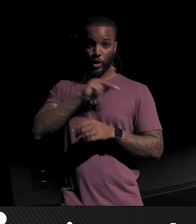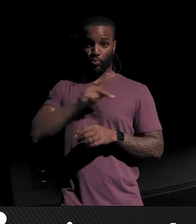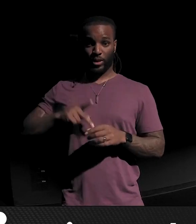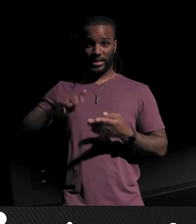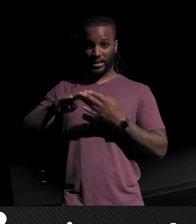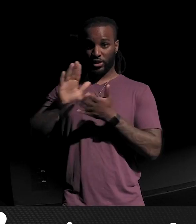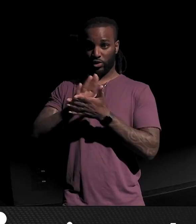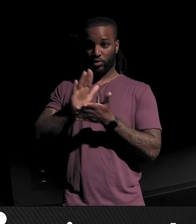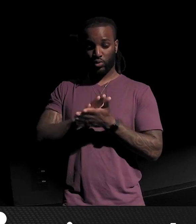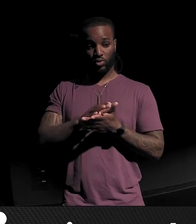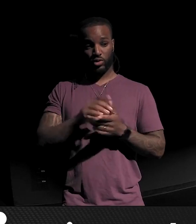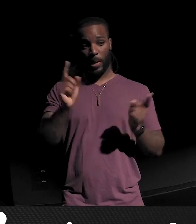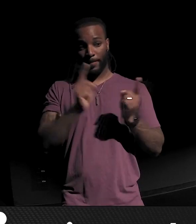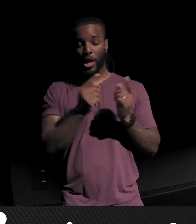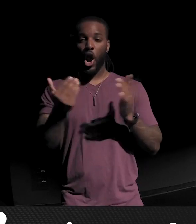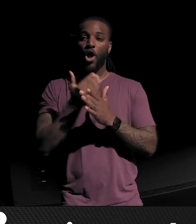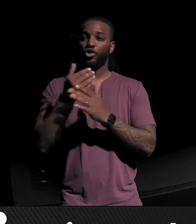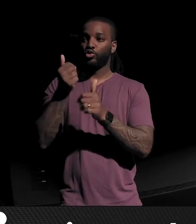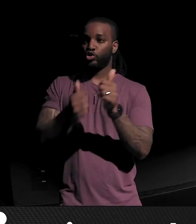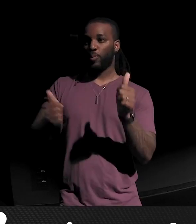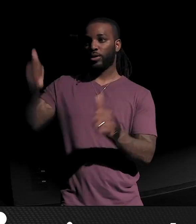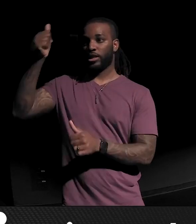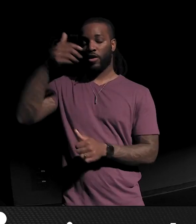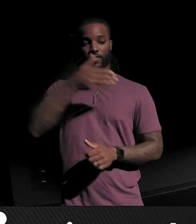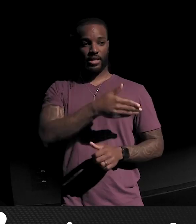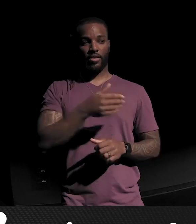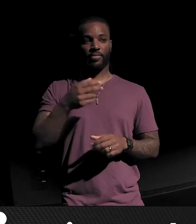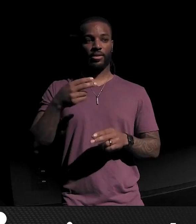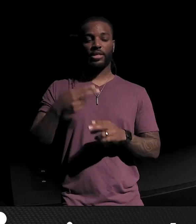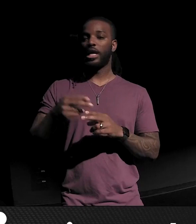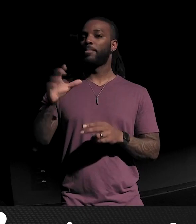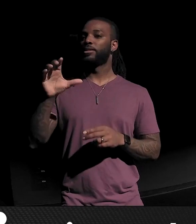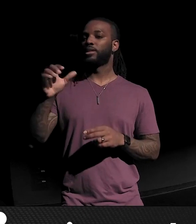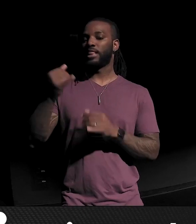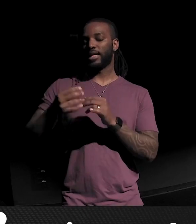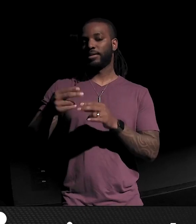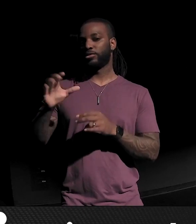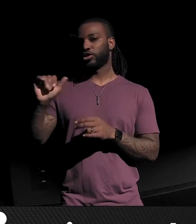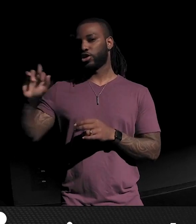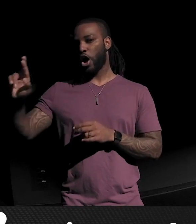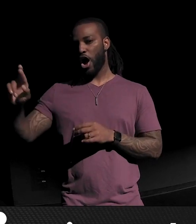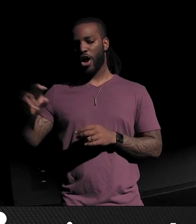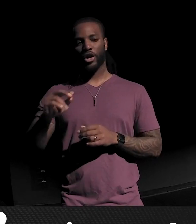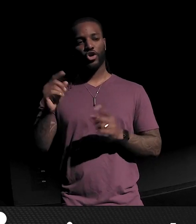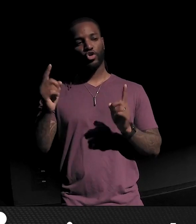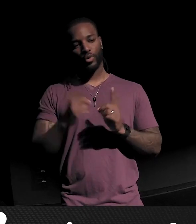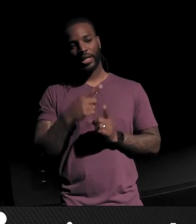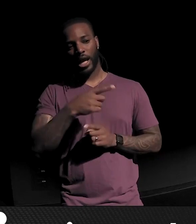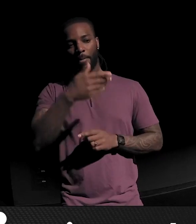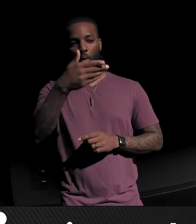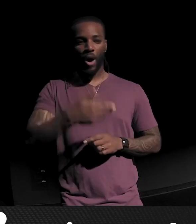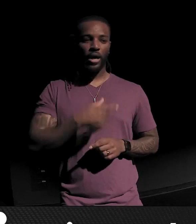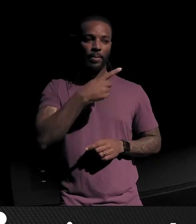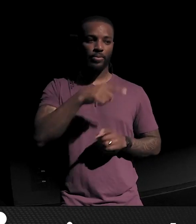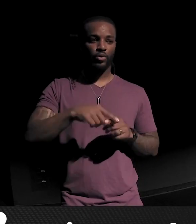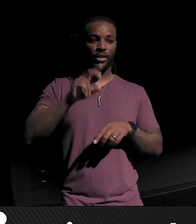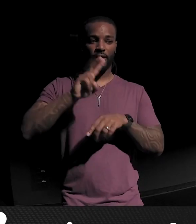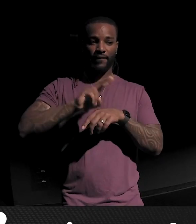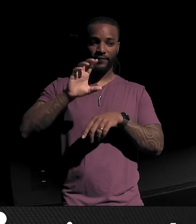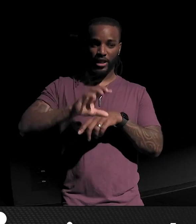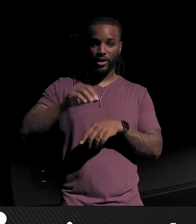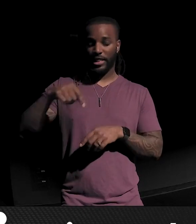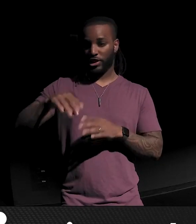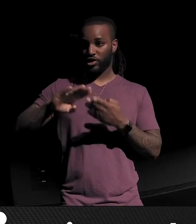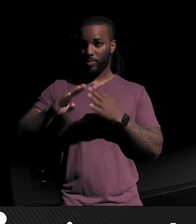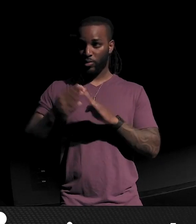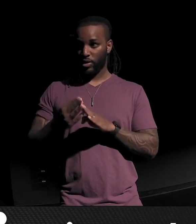with our new superintendent over there, Superintendent Card. Take the chance to greet him and welcome him to the Vineyard and to this community on